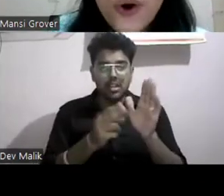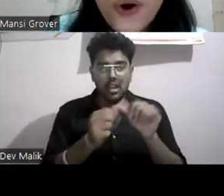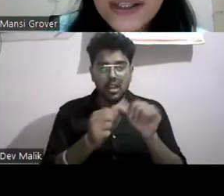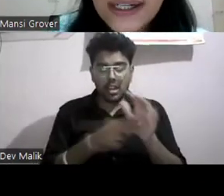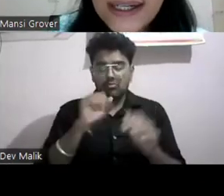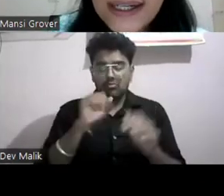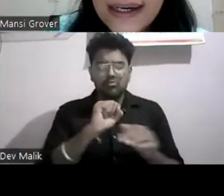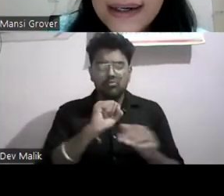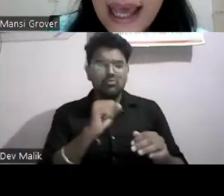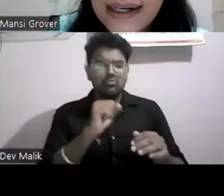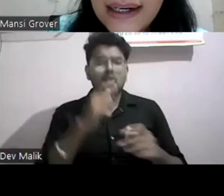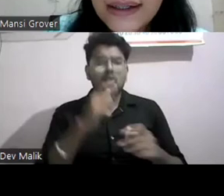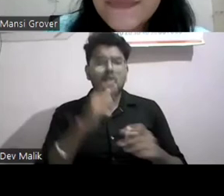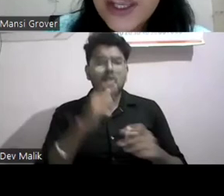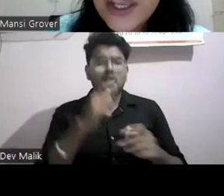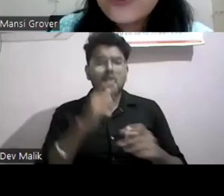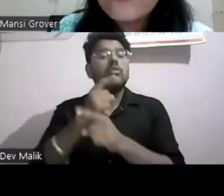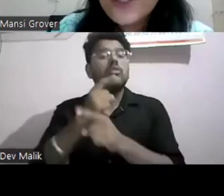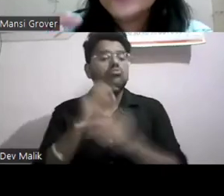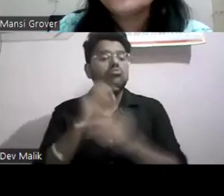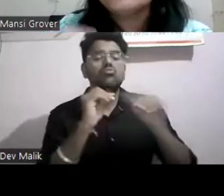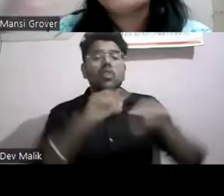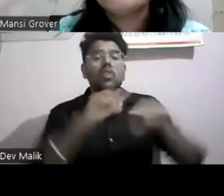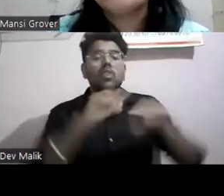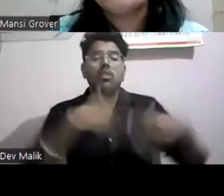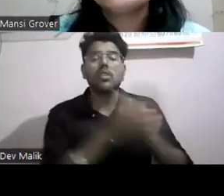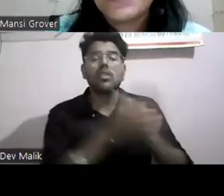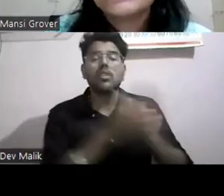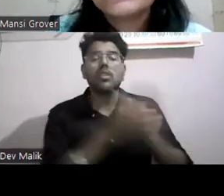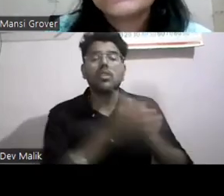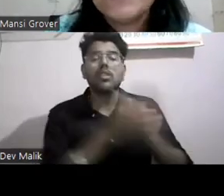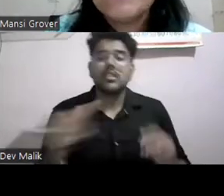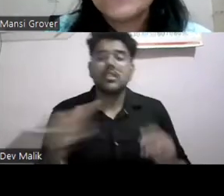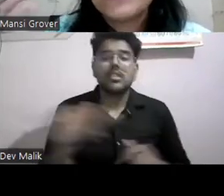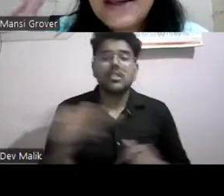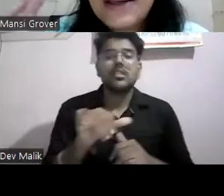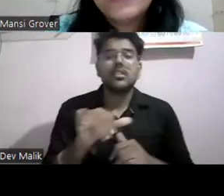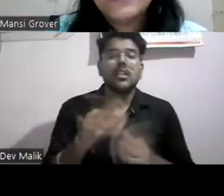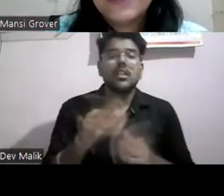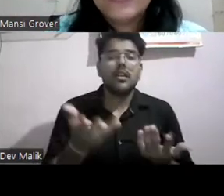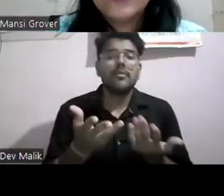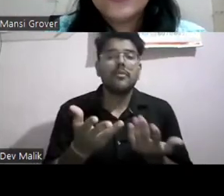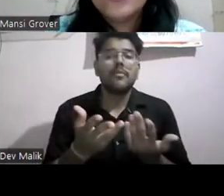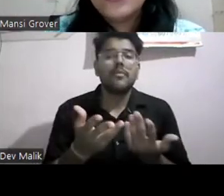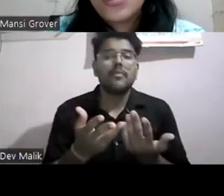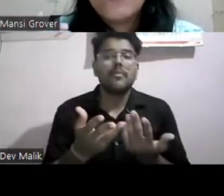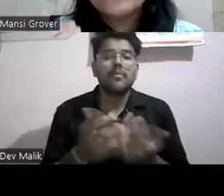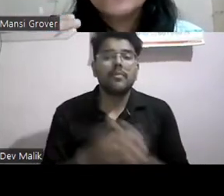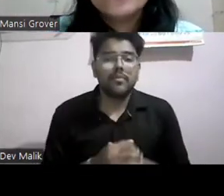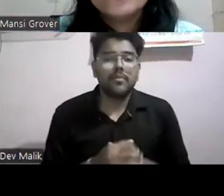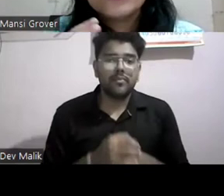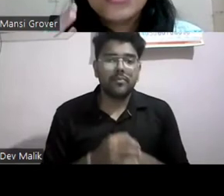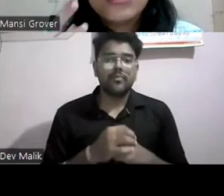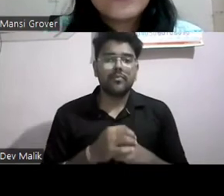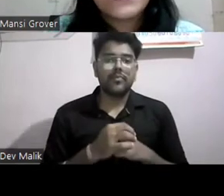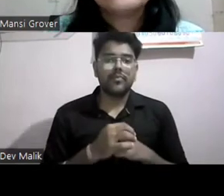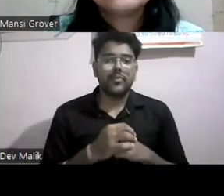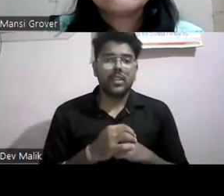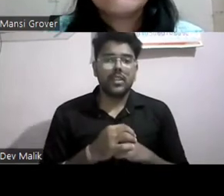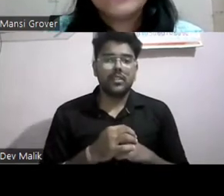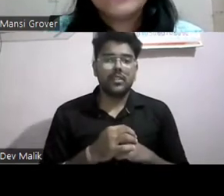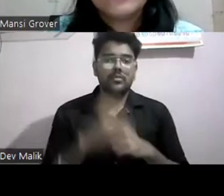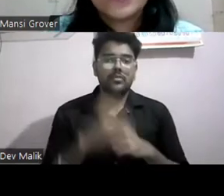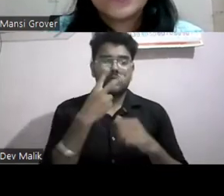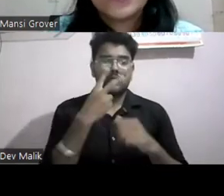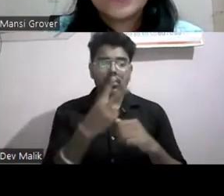of extraordinary talent. So where do a film like Tare Zameen Par lie then? You know, how do you look at